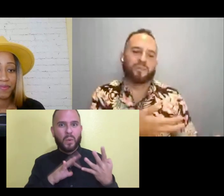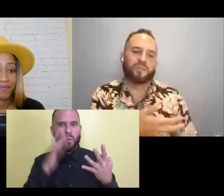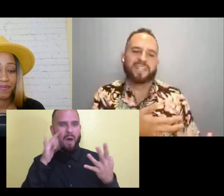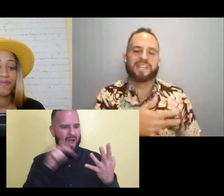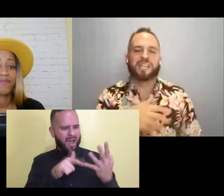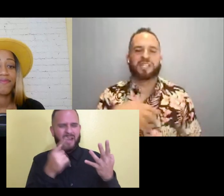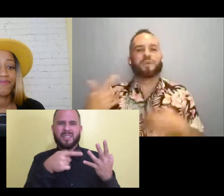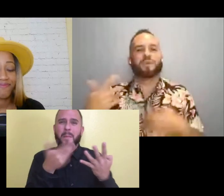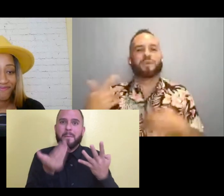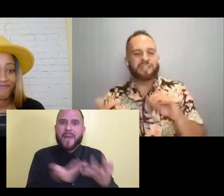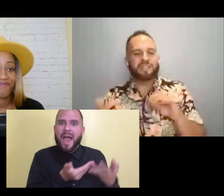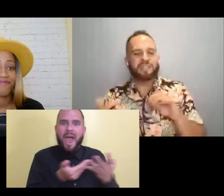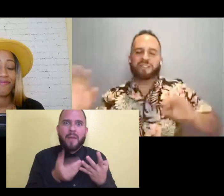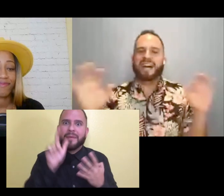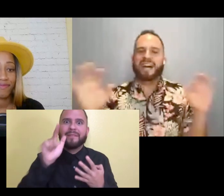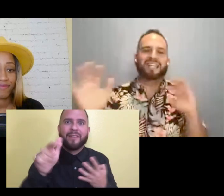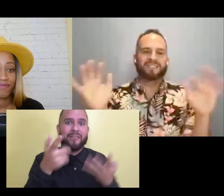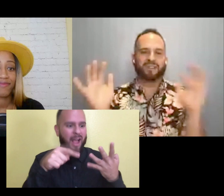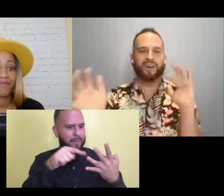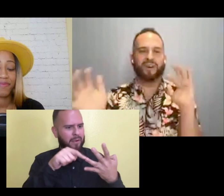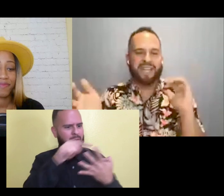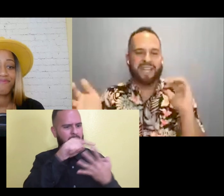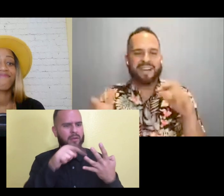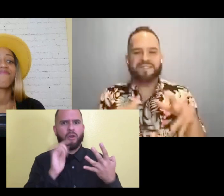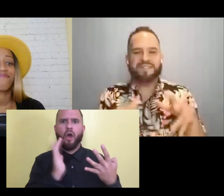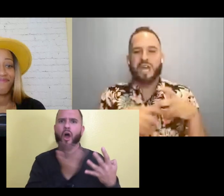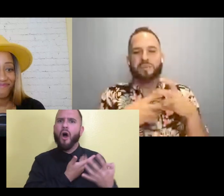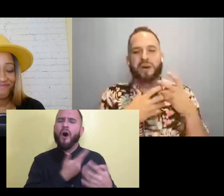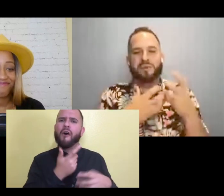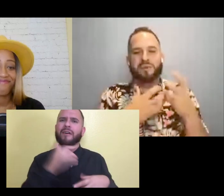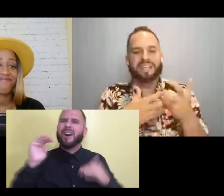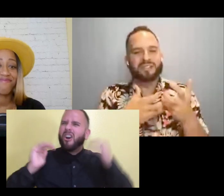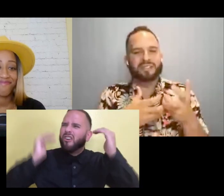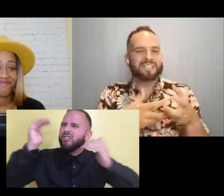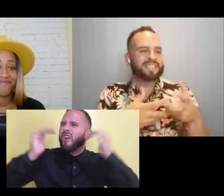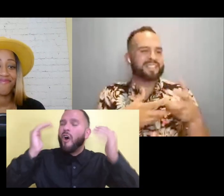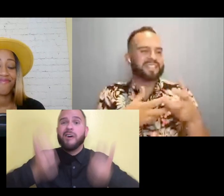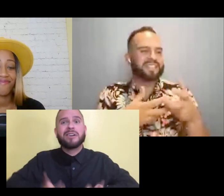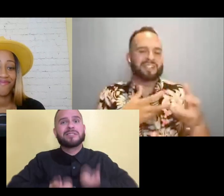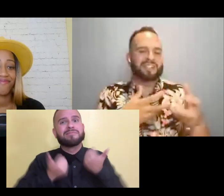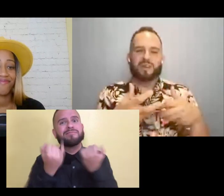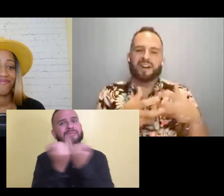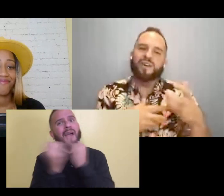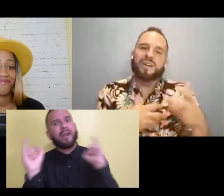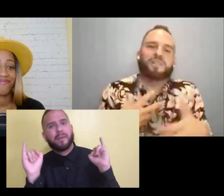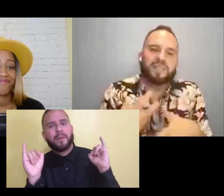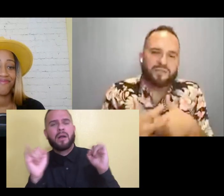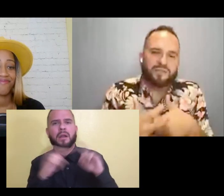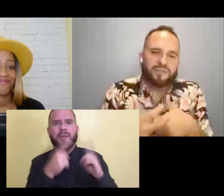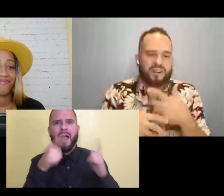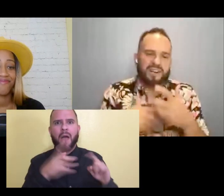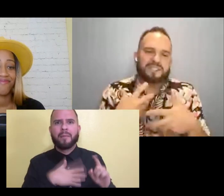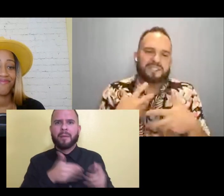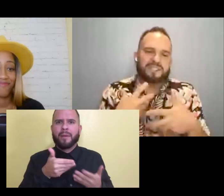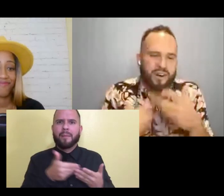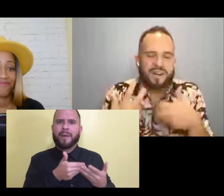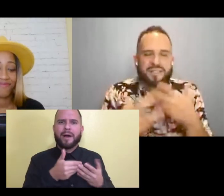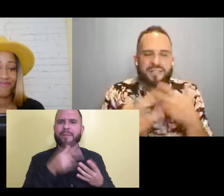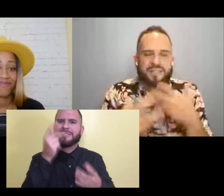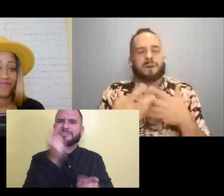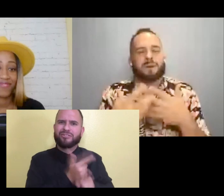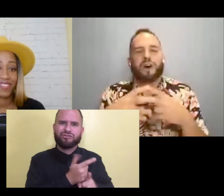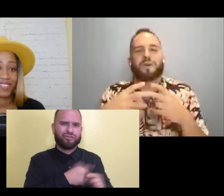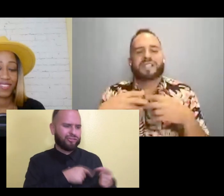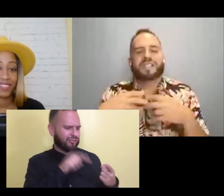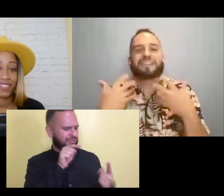for the little one. So we're all adults kind of living our own life. But my little sister, like, oh, let's do this for her. Let's do this for her. And